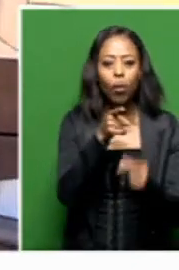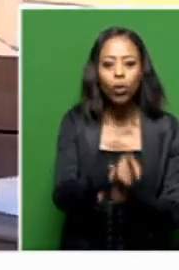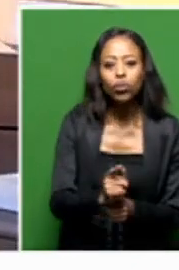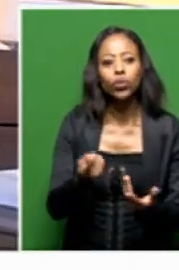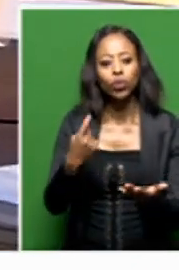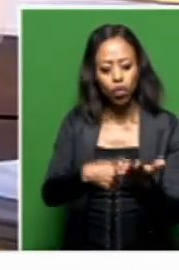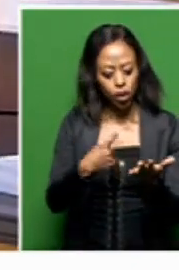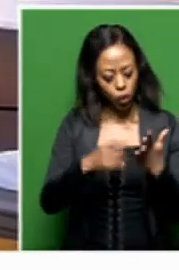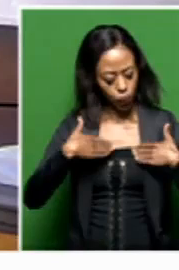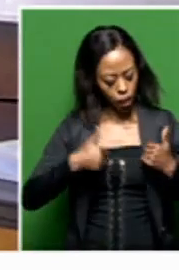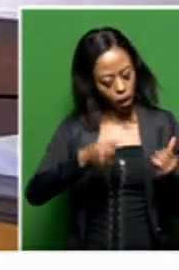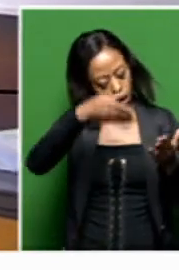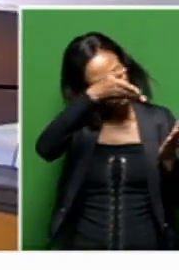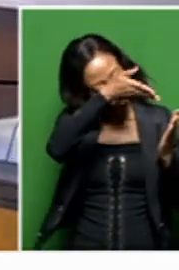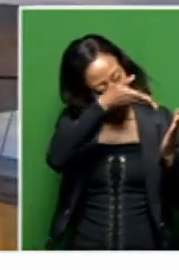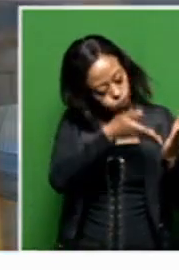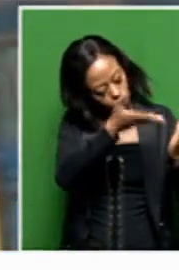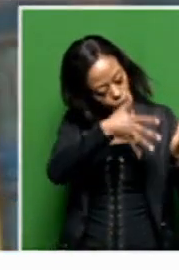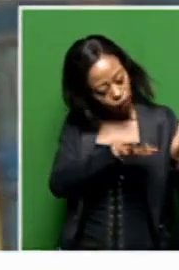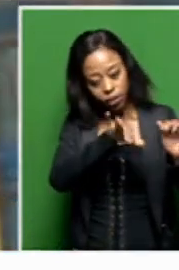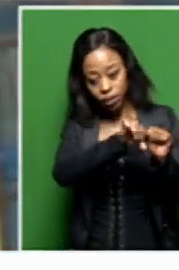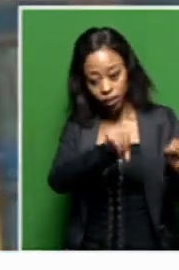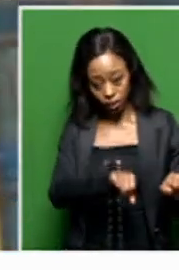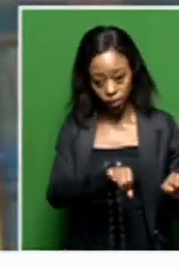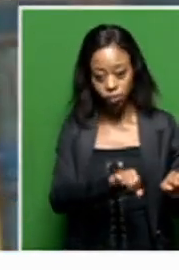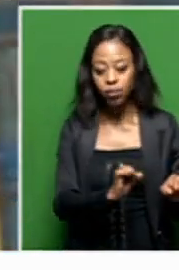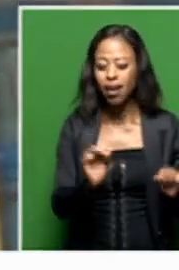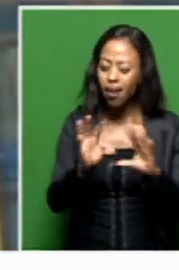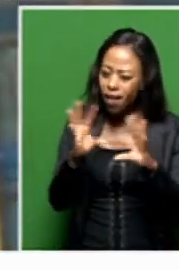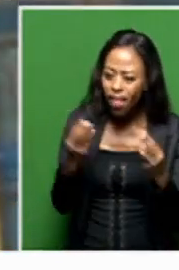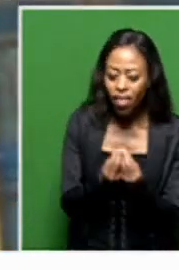health records are in the EVDS system. And